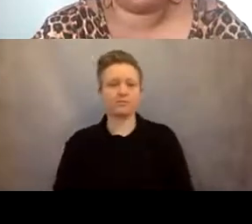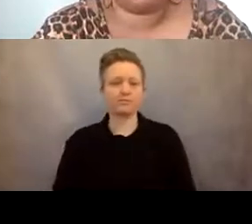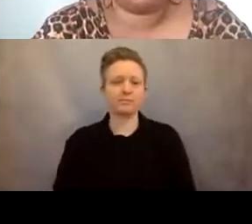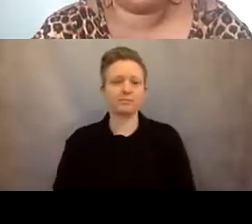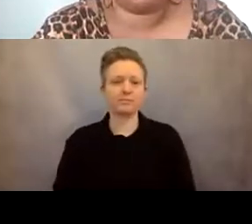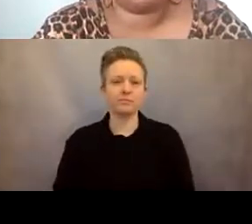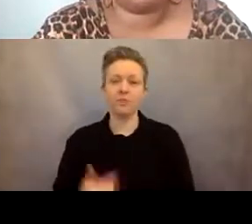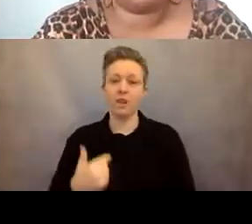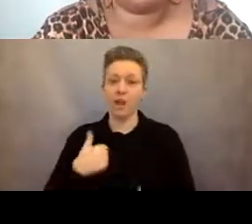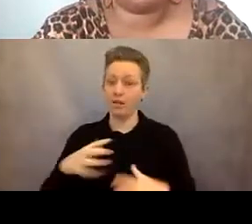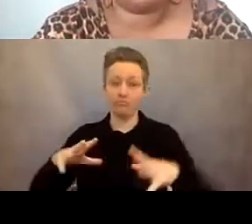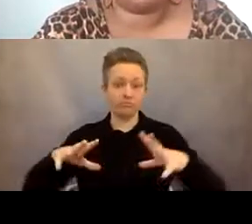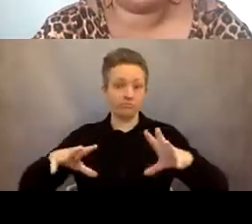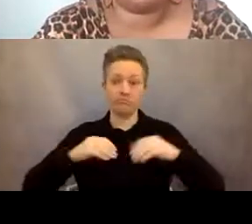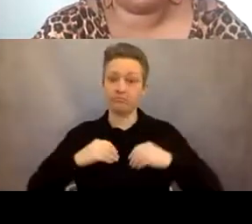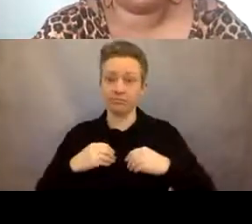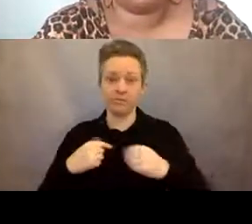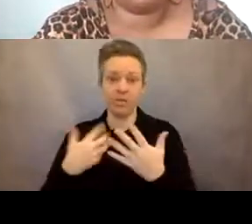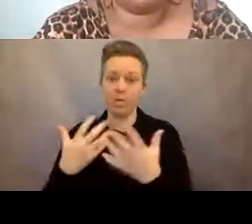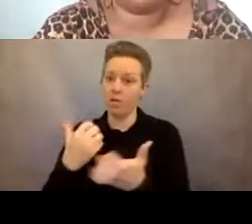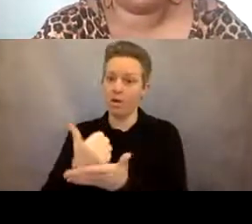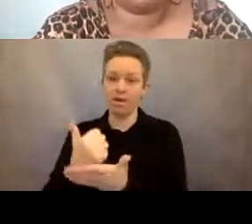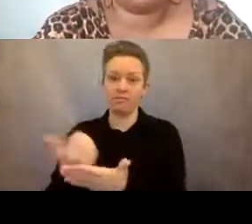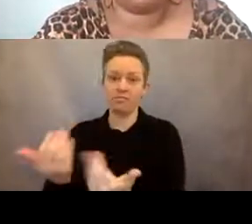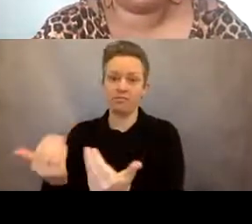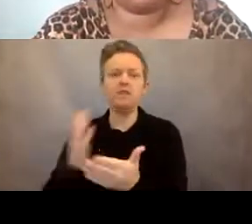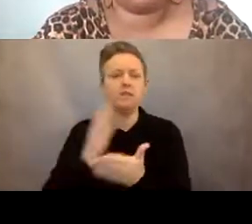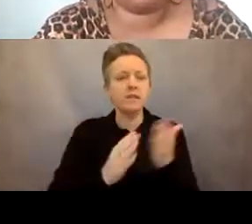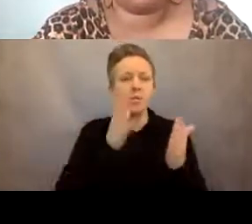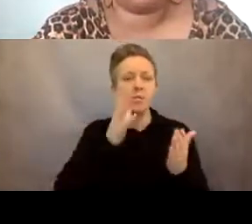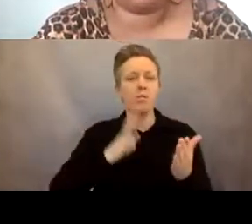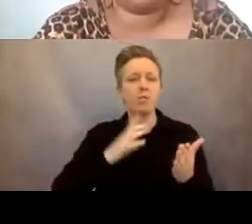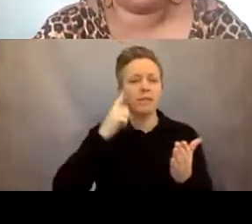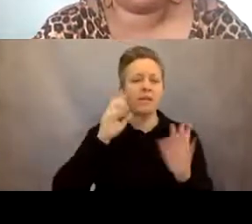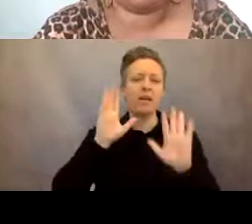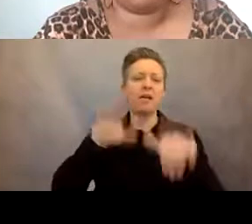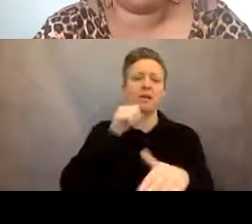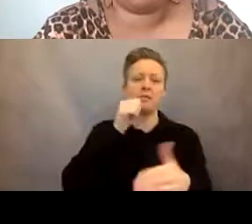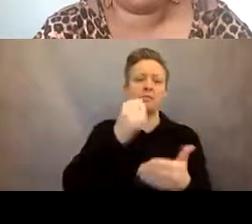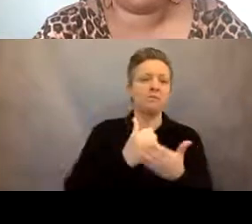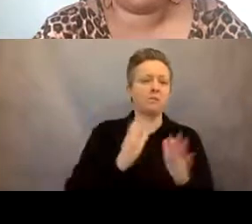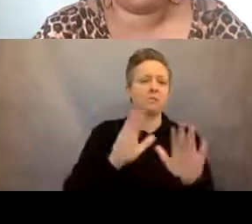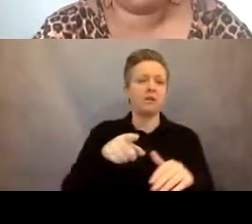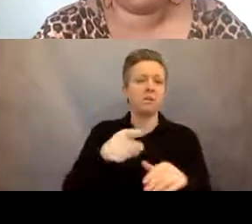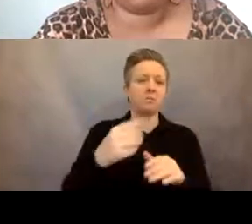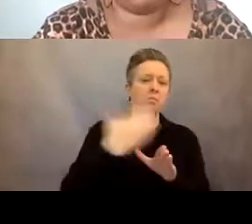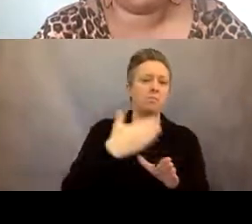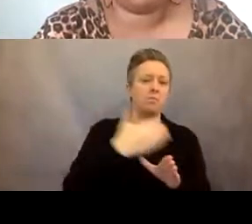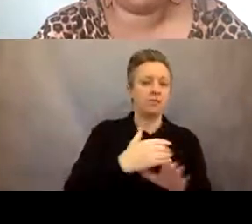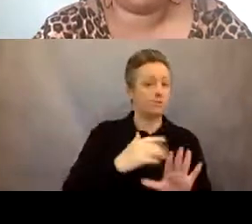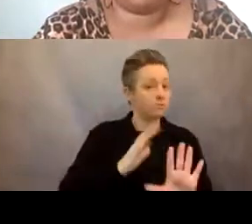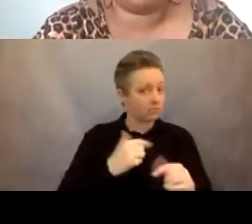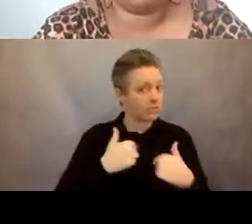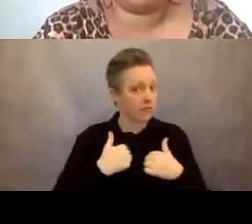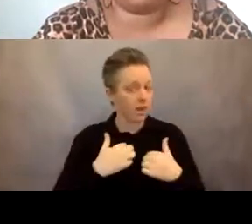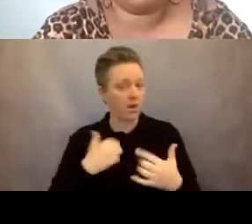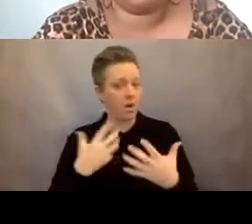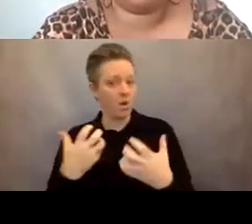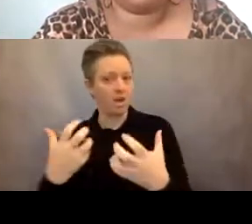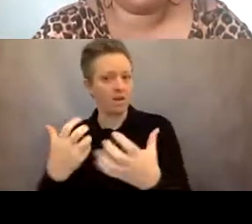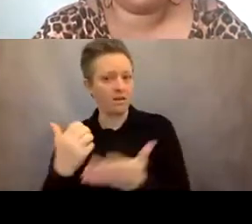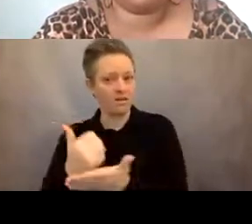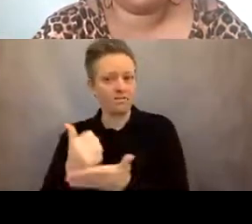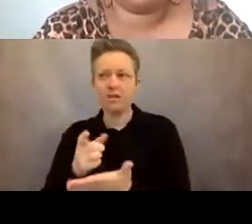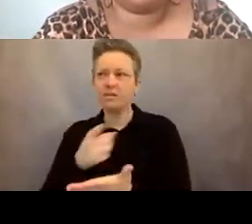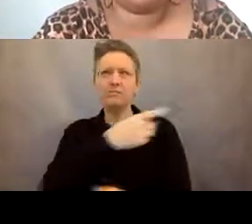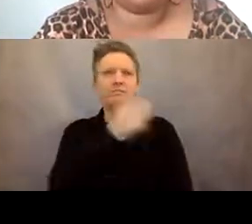in my business. I needed somebody to be up in my business. And they weren't judgmental. They understood. And